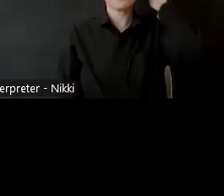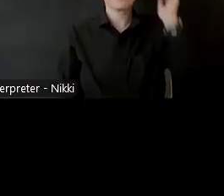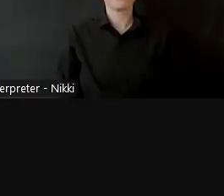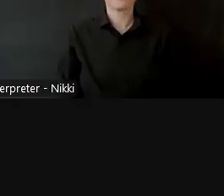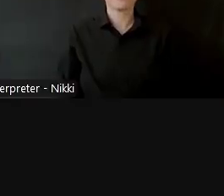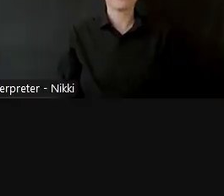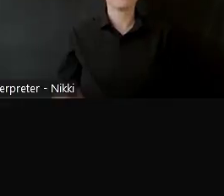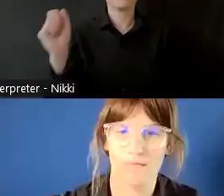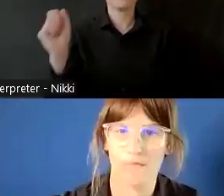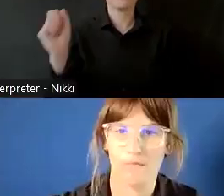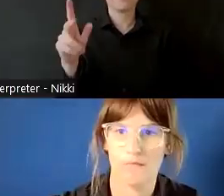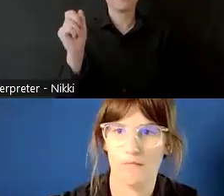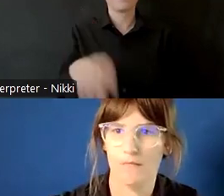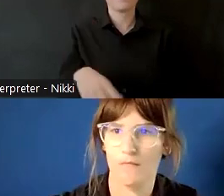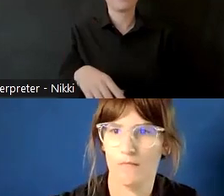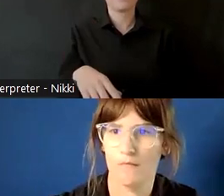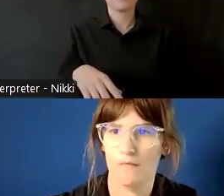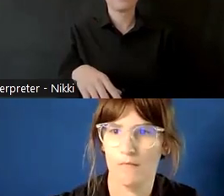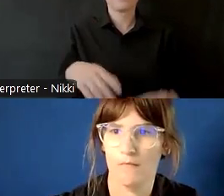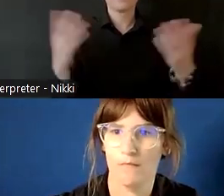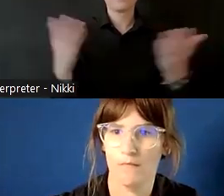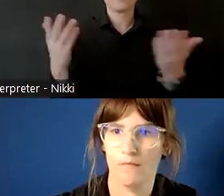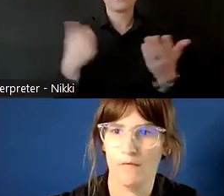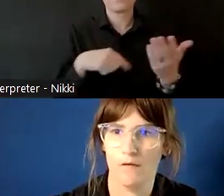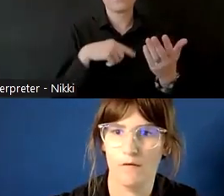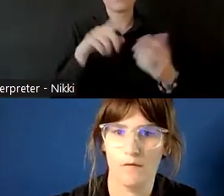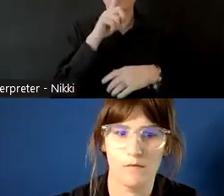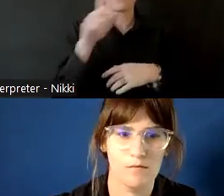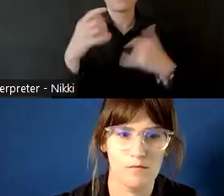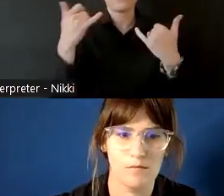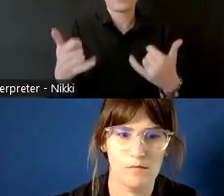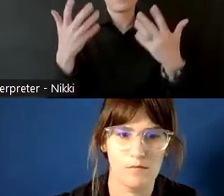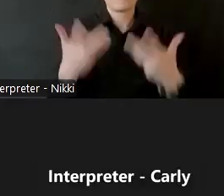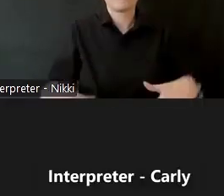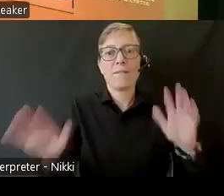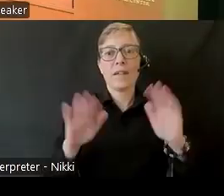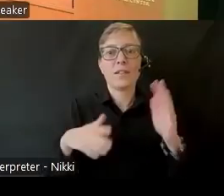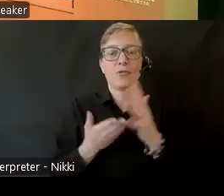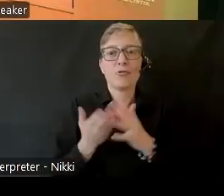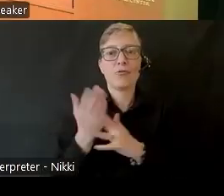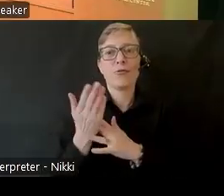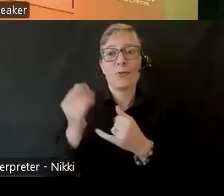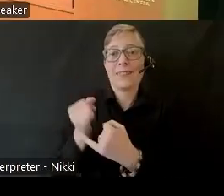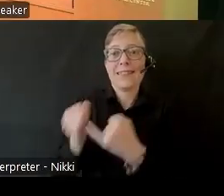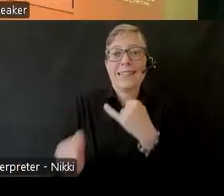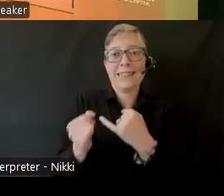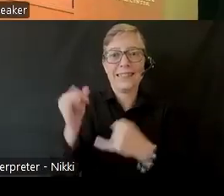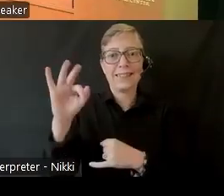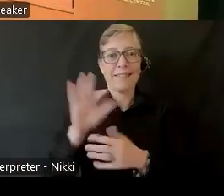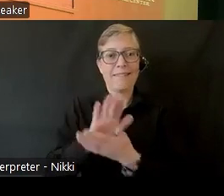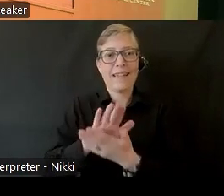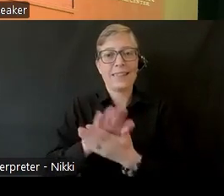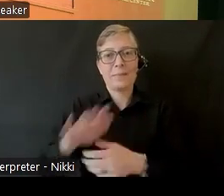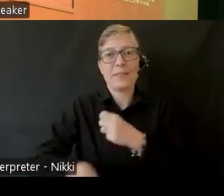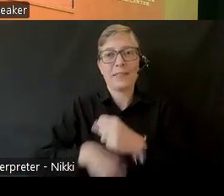Okie doke. So here we are. We have made it through to the end of another academic year. And this will be the